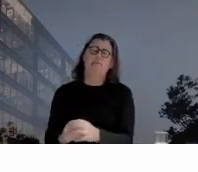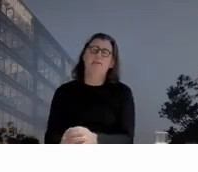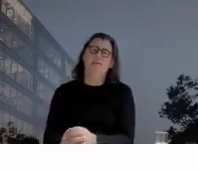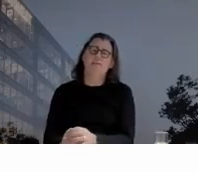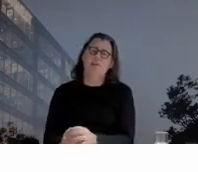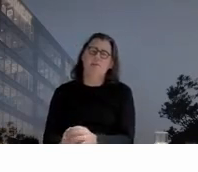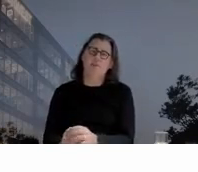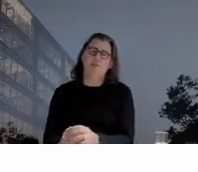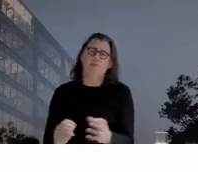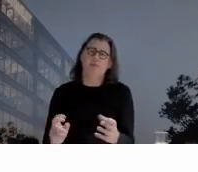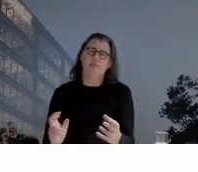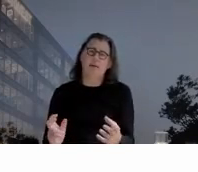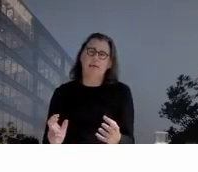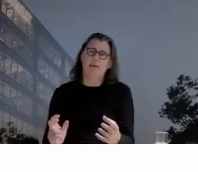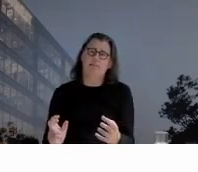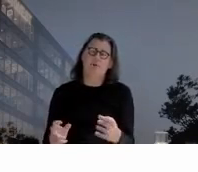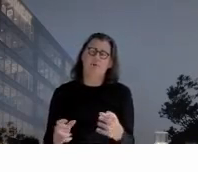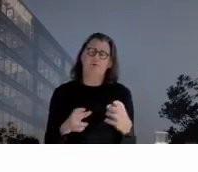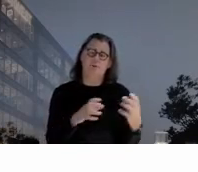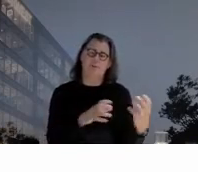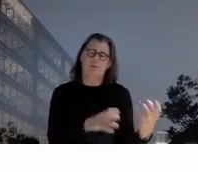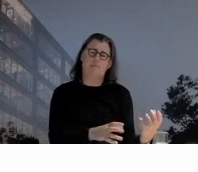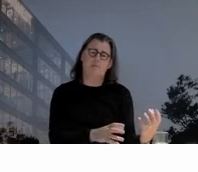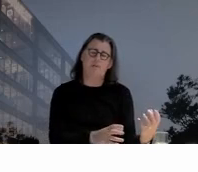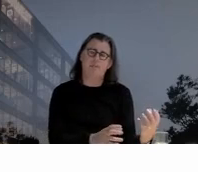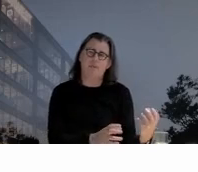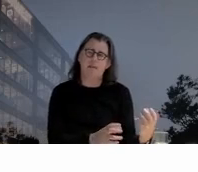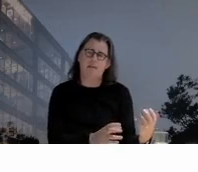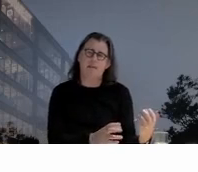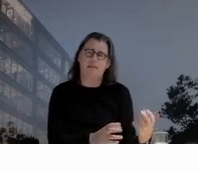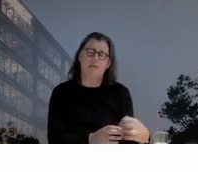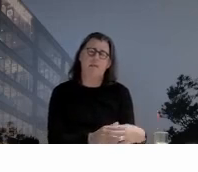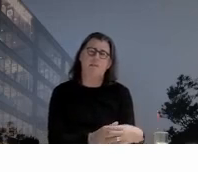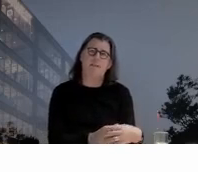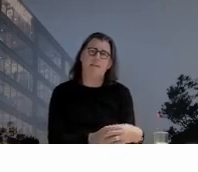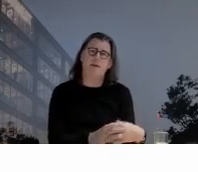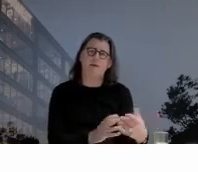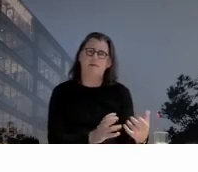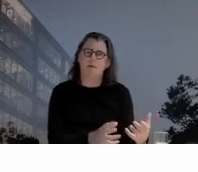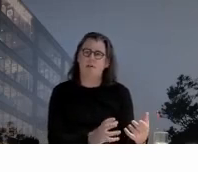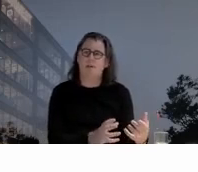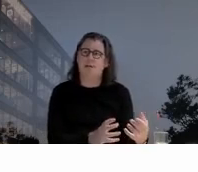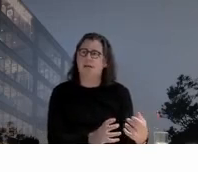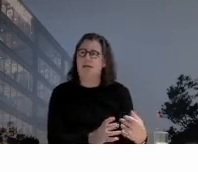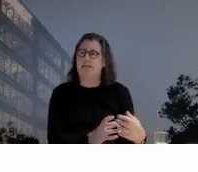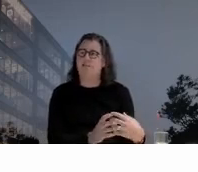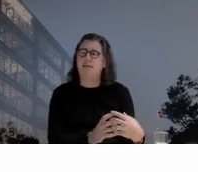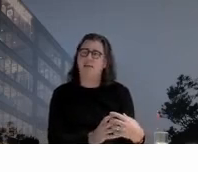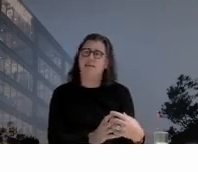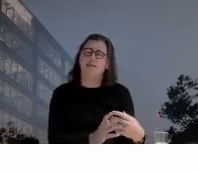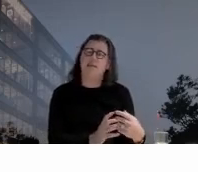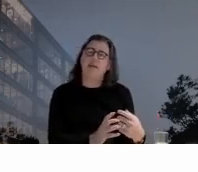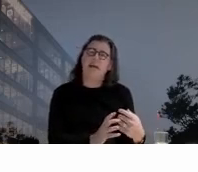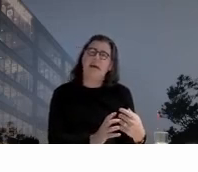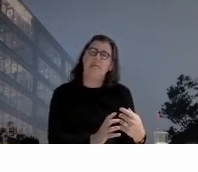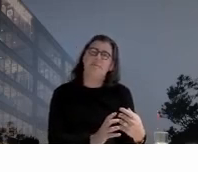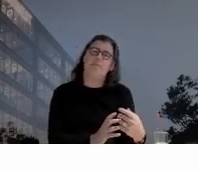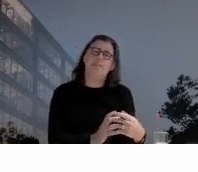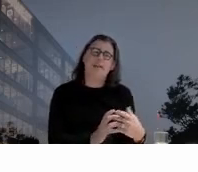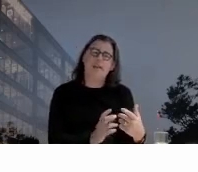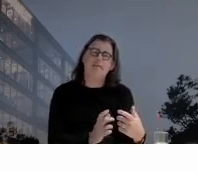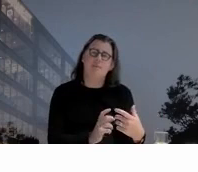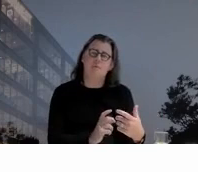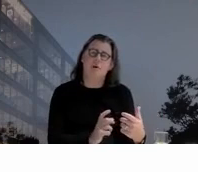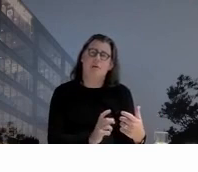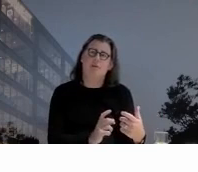bay. Now, the reason that we looked at a typical bay as opposed to the previous calculator that looked at the entire structure is because